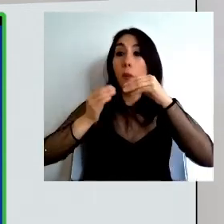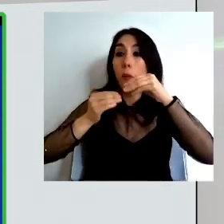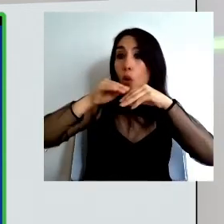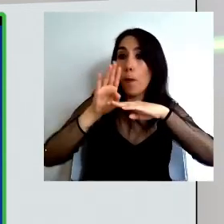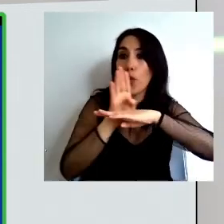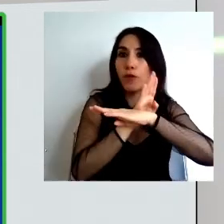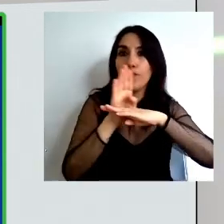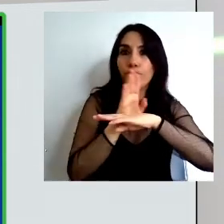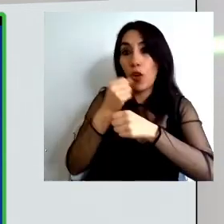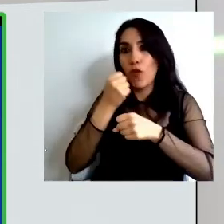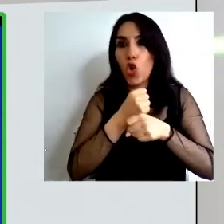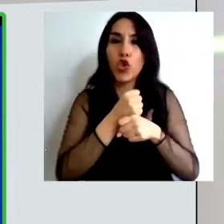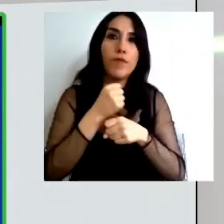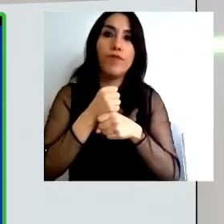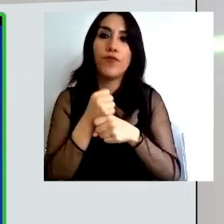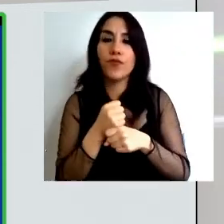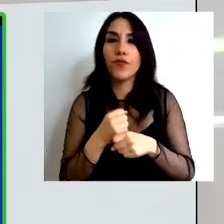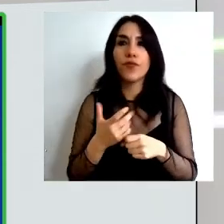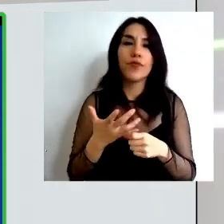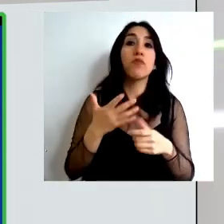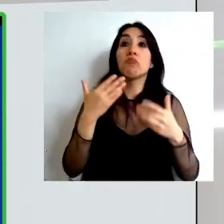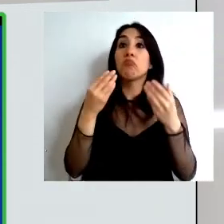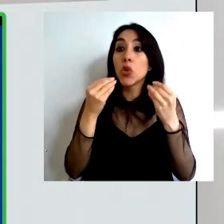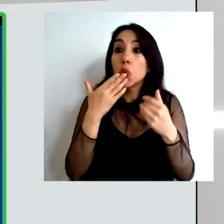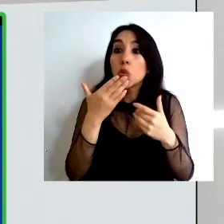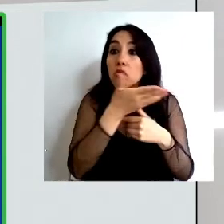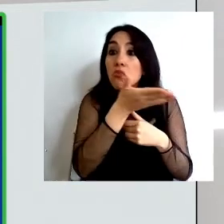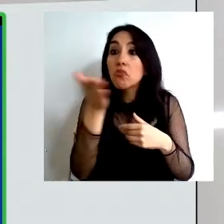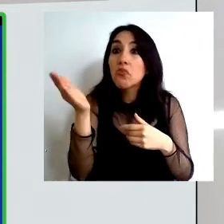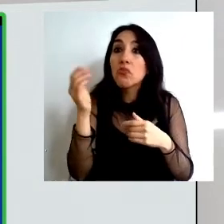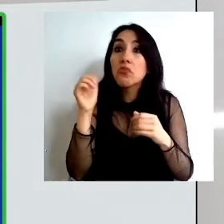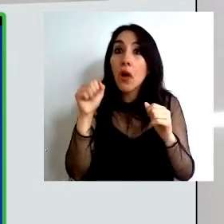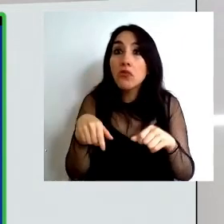of impact transfer. So success of impact transfer